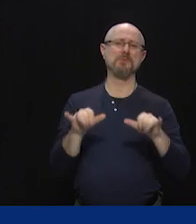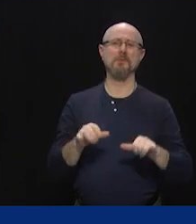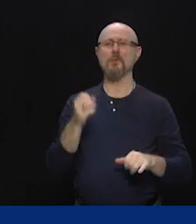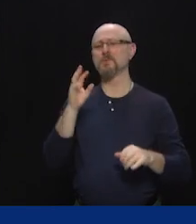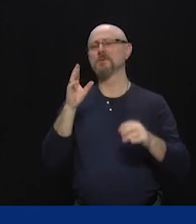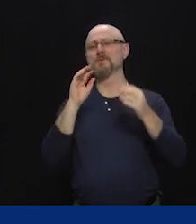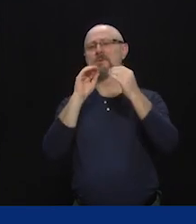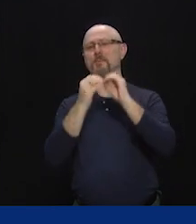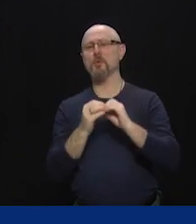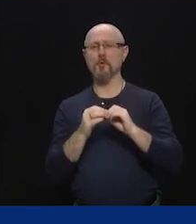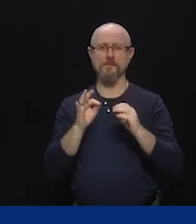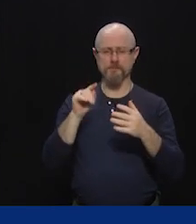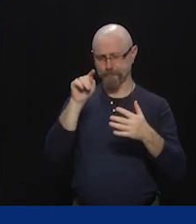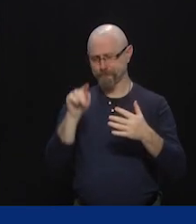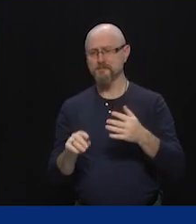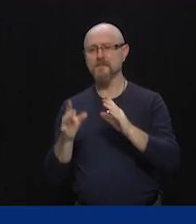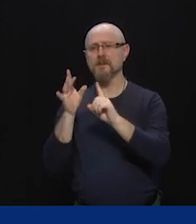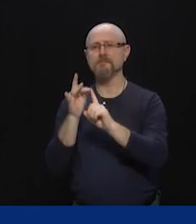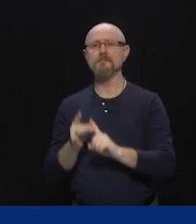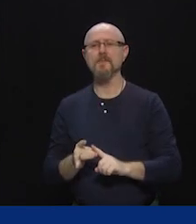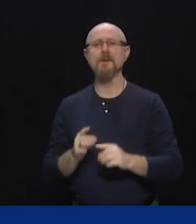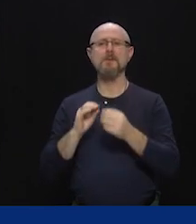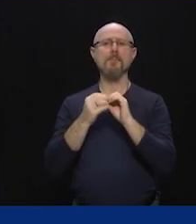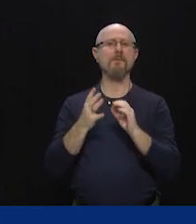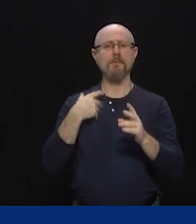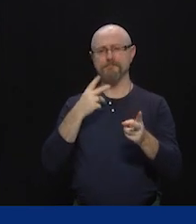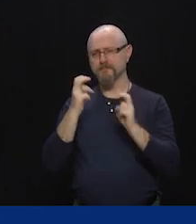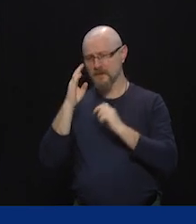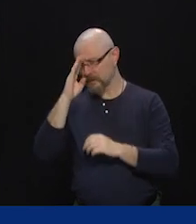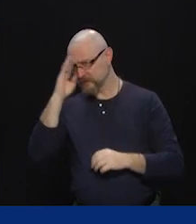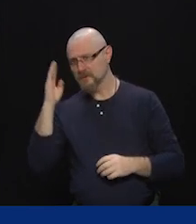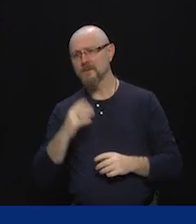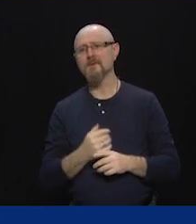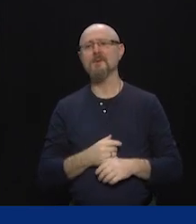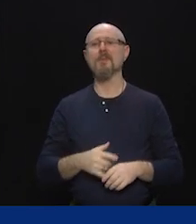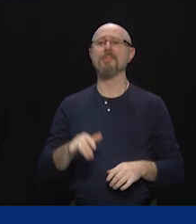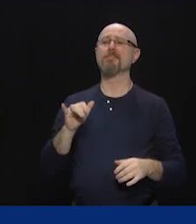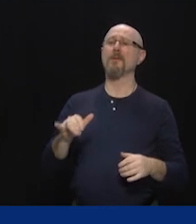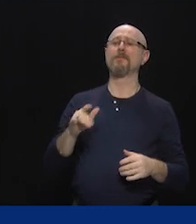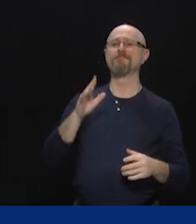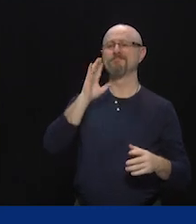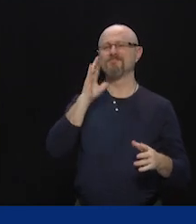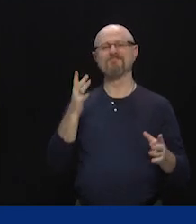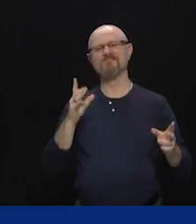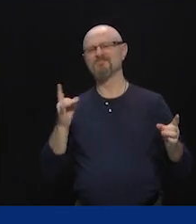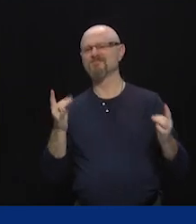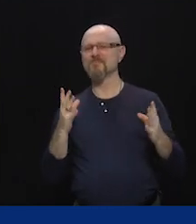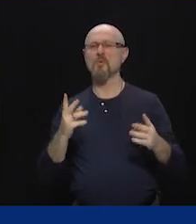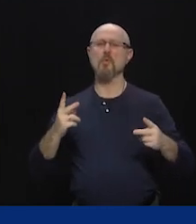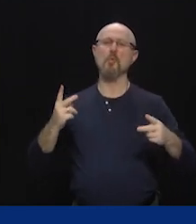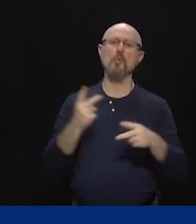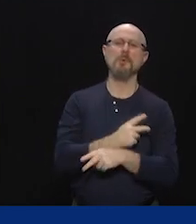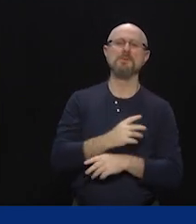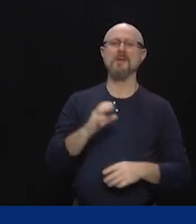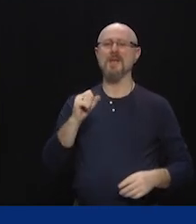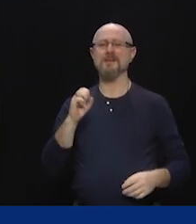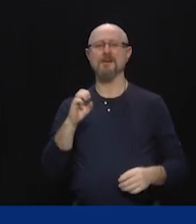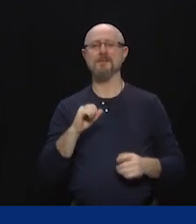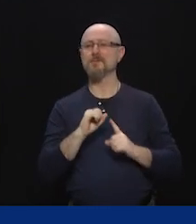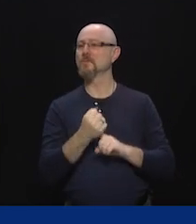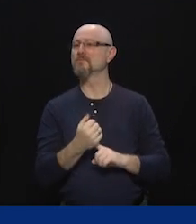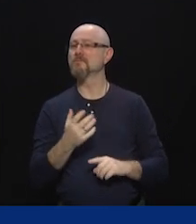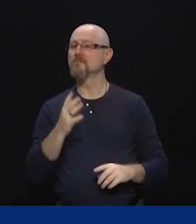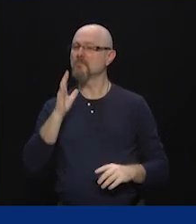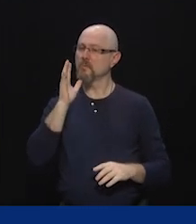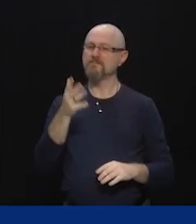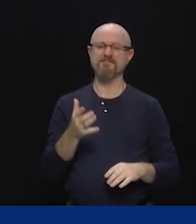or hospitalizations that would be the worst case scenario that would warrant school